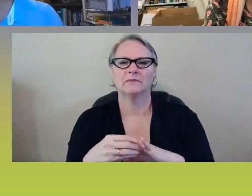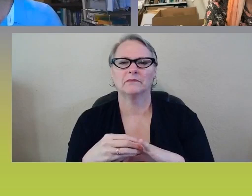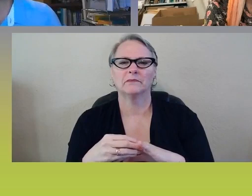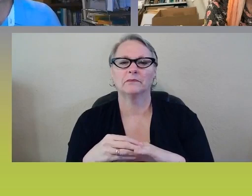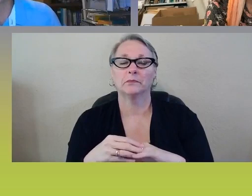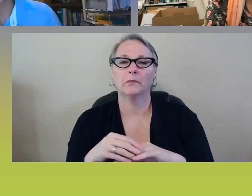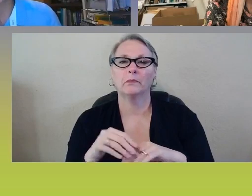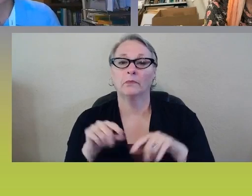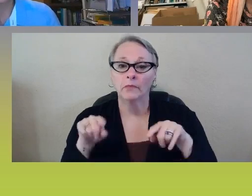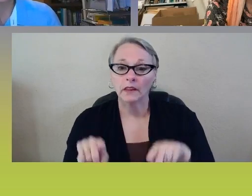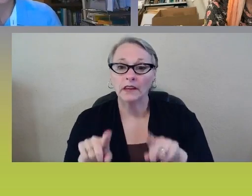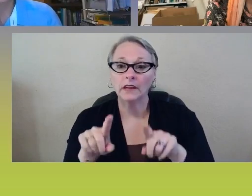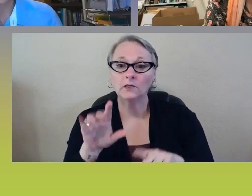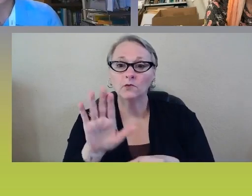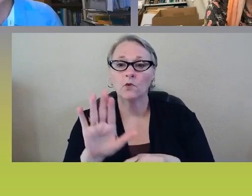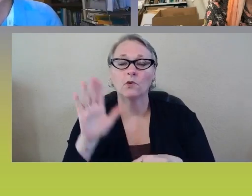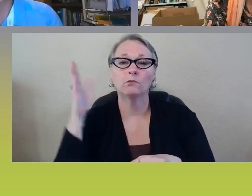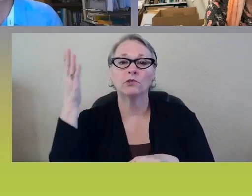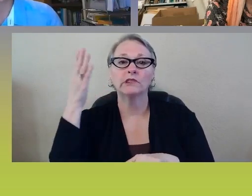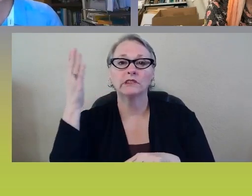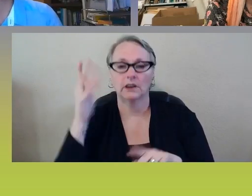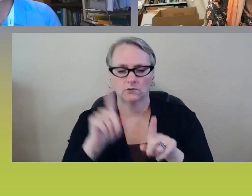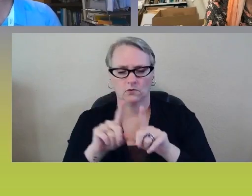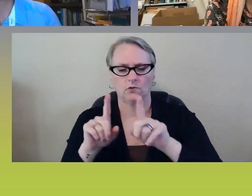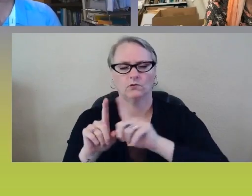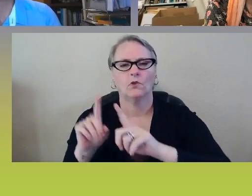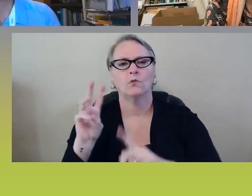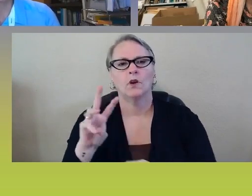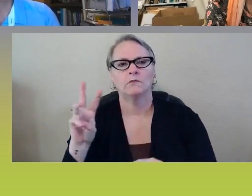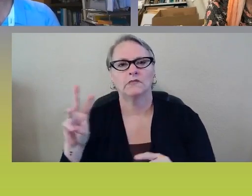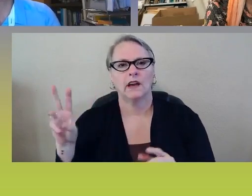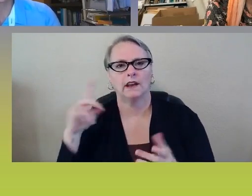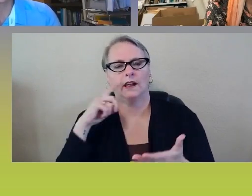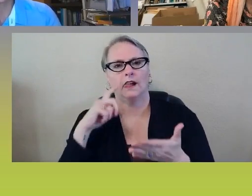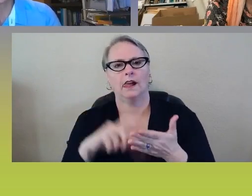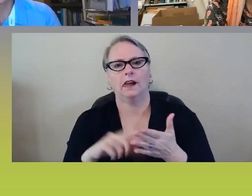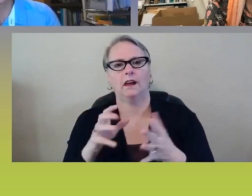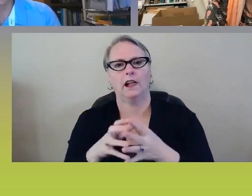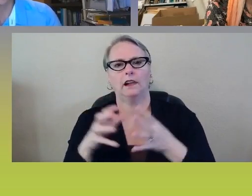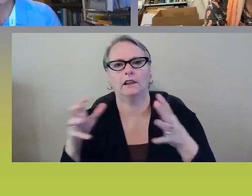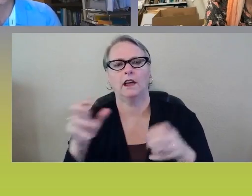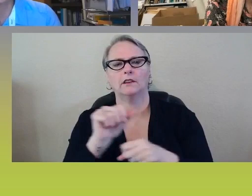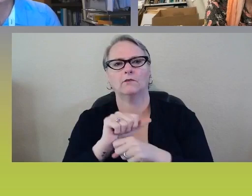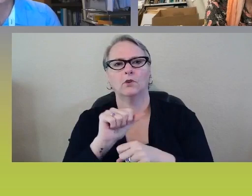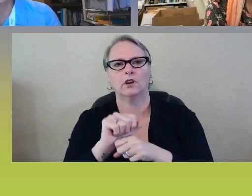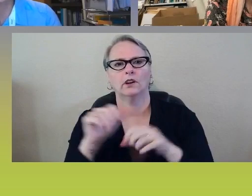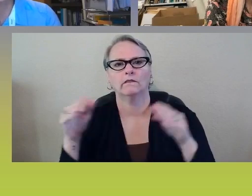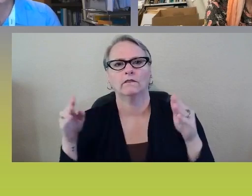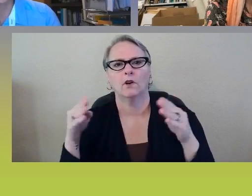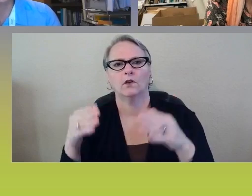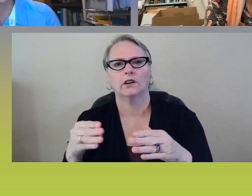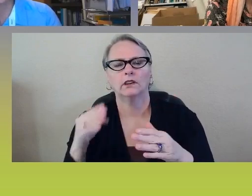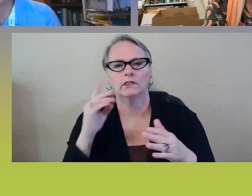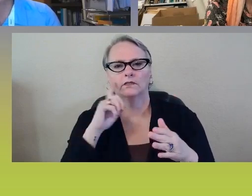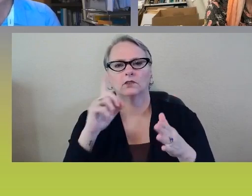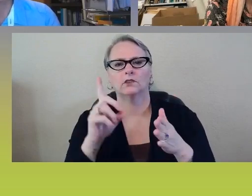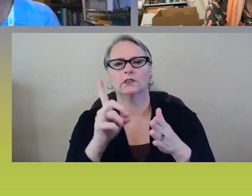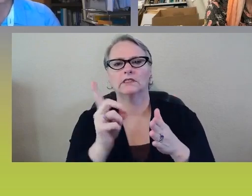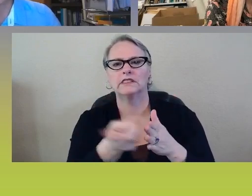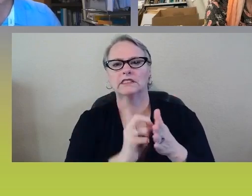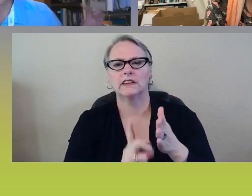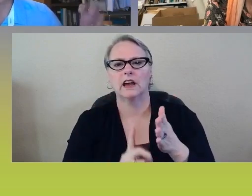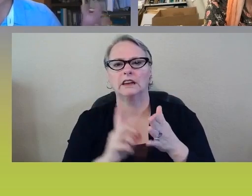your presentation or also from your website, I also noticed that a lot of work you focus is on designing an